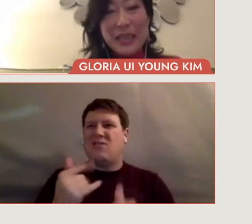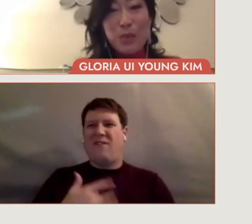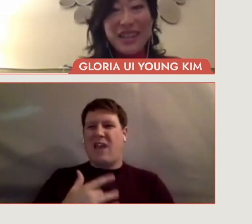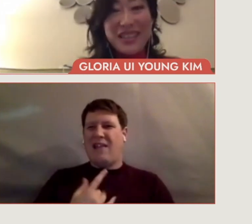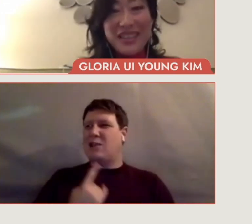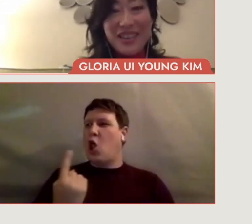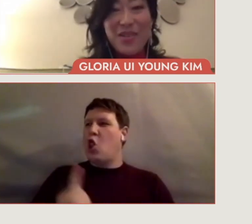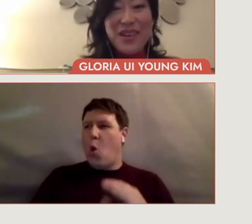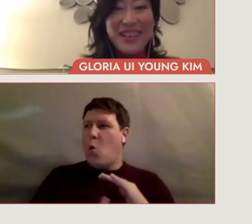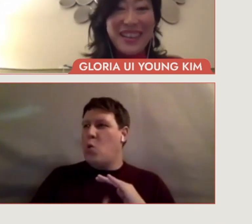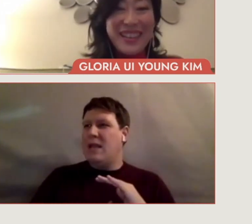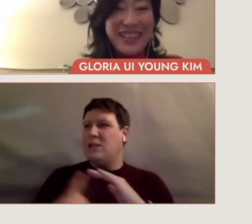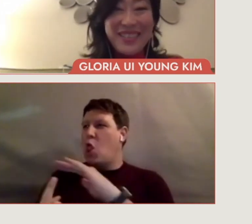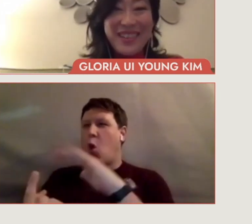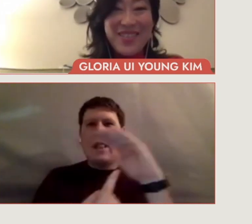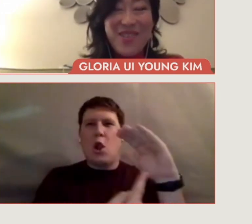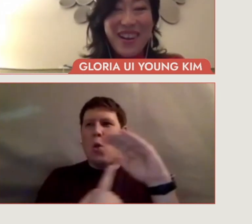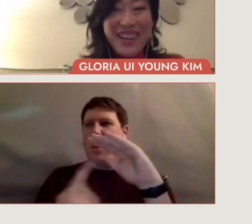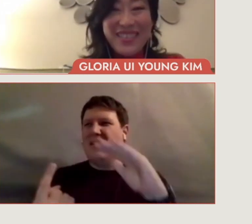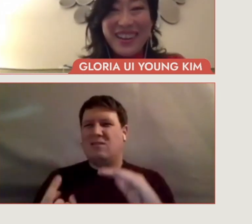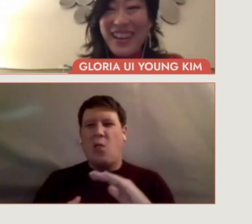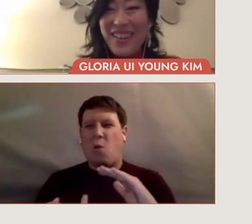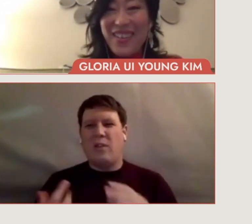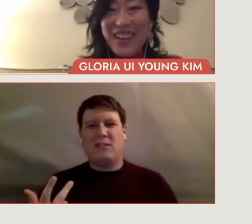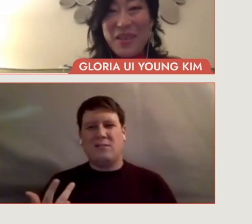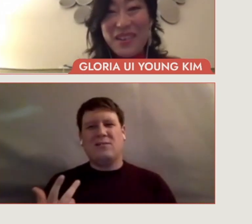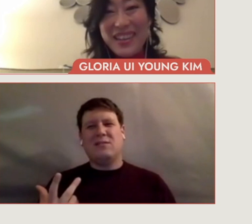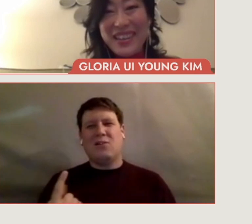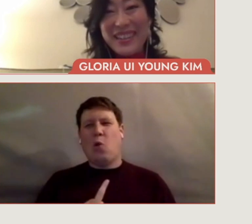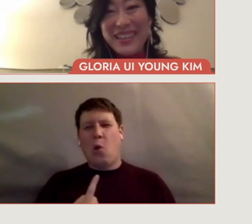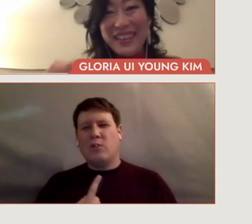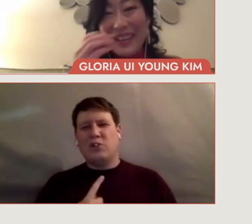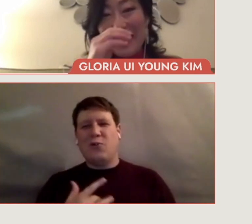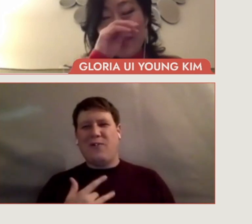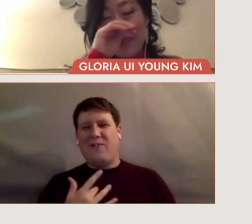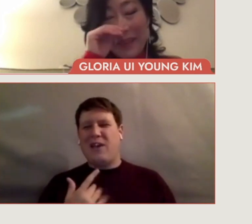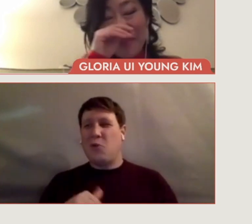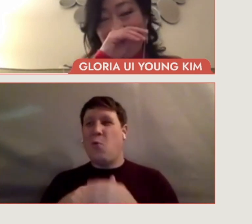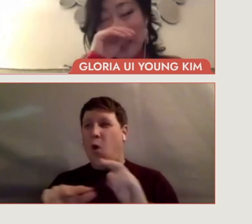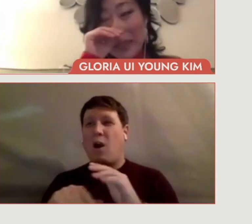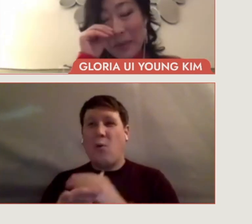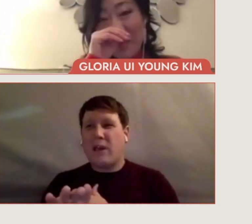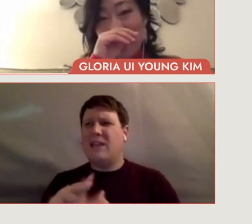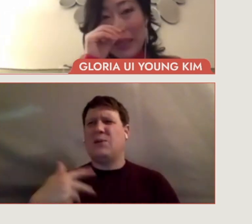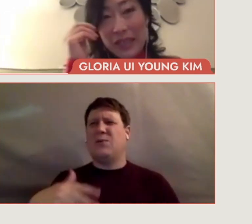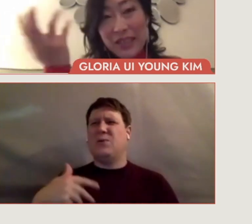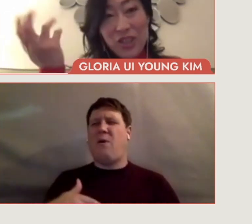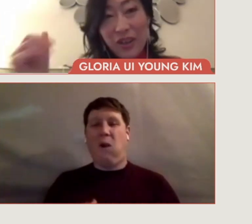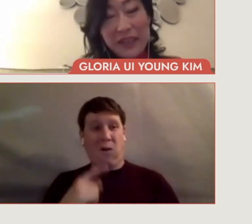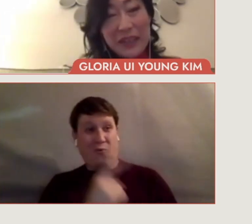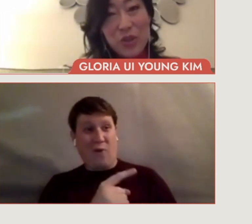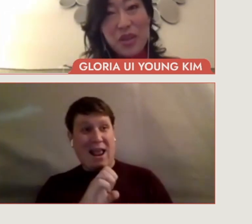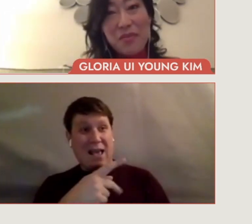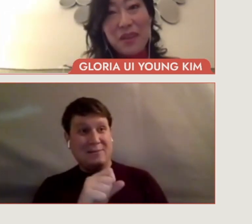that space, you know, when you walk in, right, Ebony? Yeah. But it